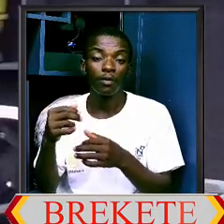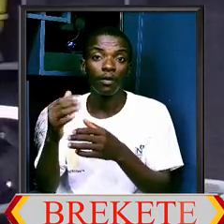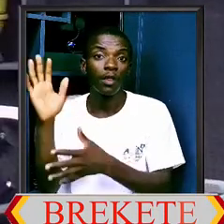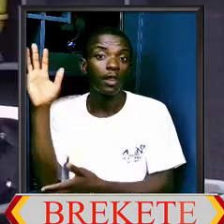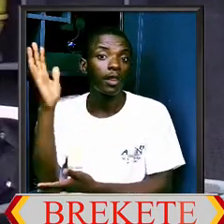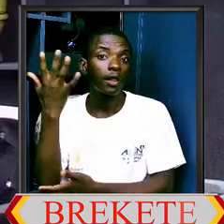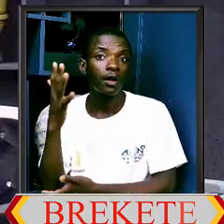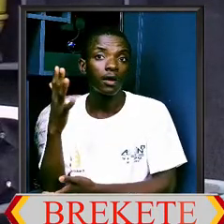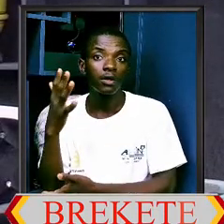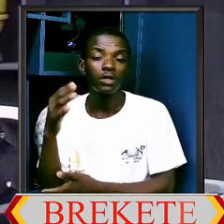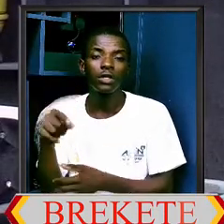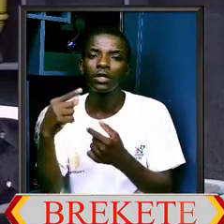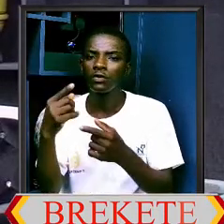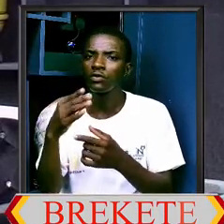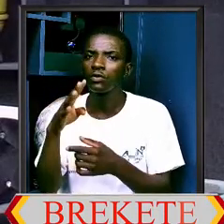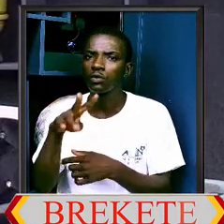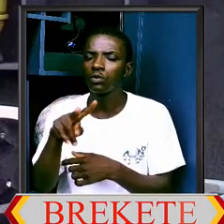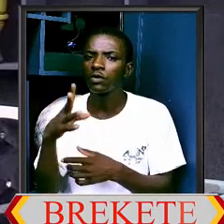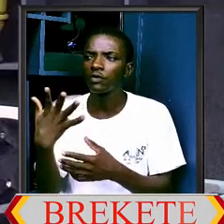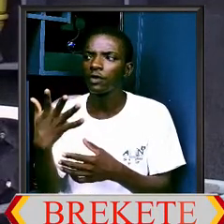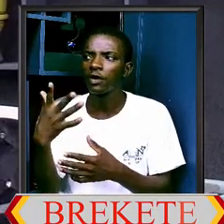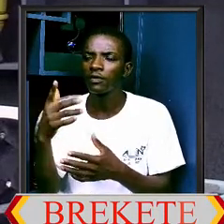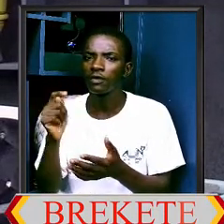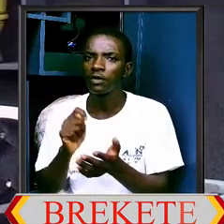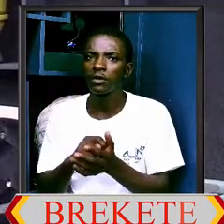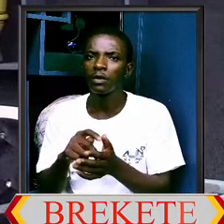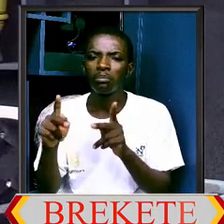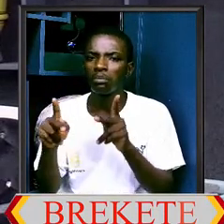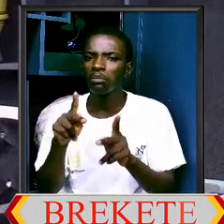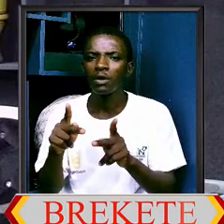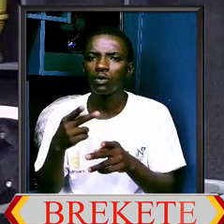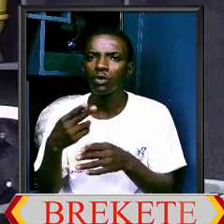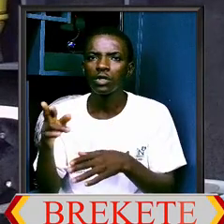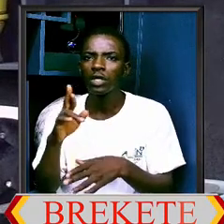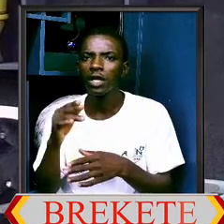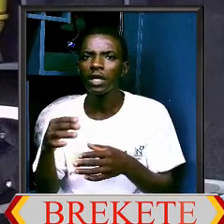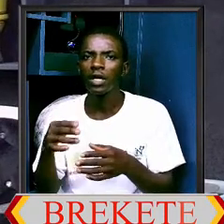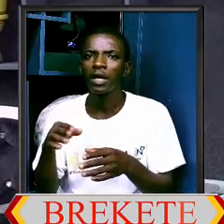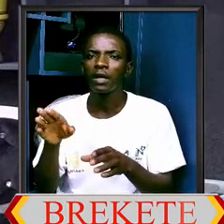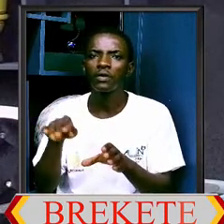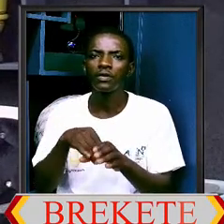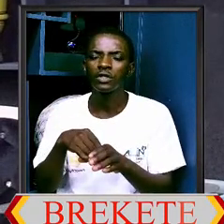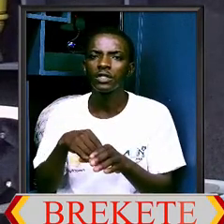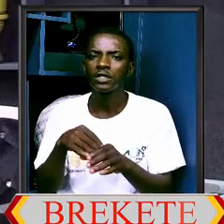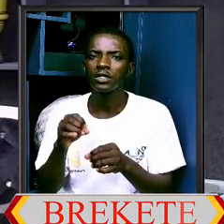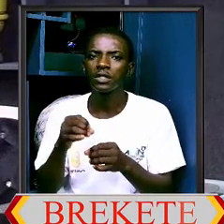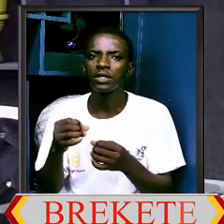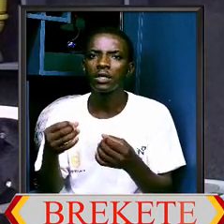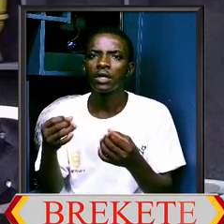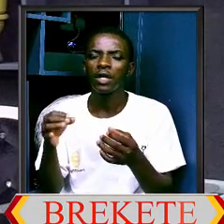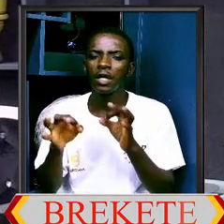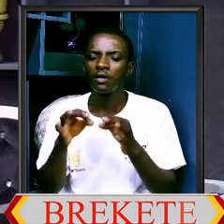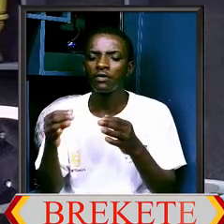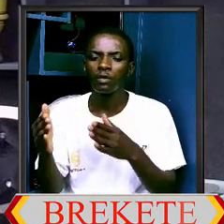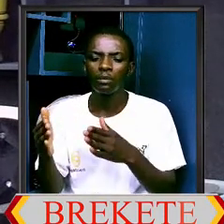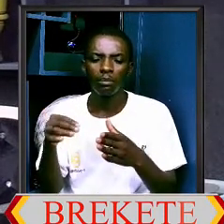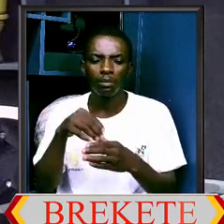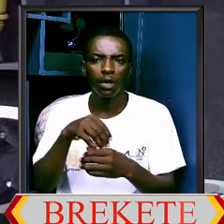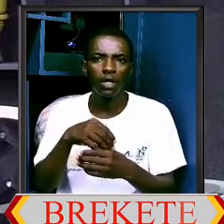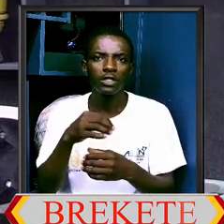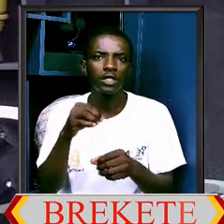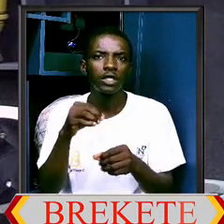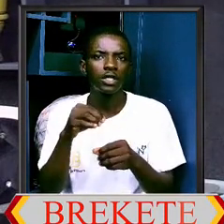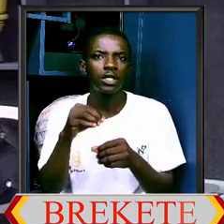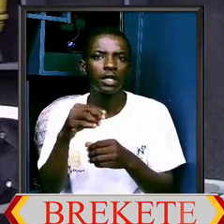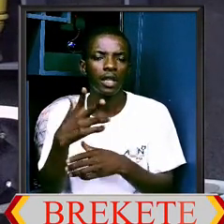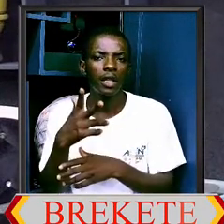five. Go give you 25. Meanwhile, people, and there are very improved seedlings or palm trees that if you plant in